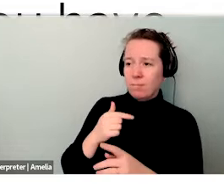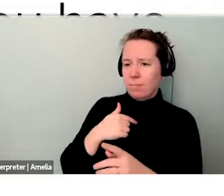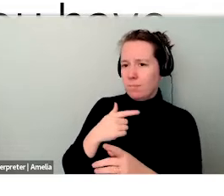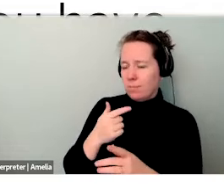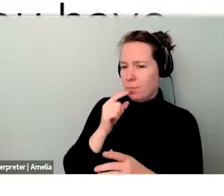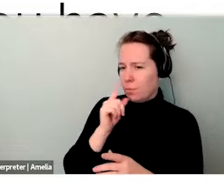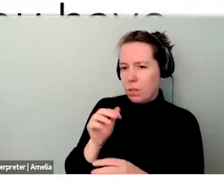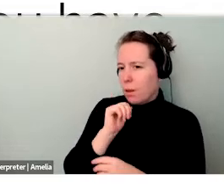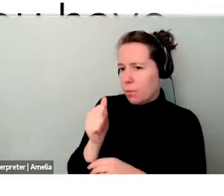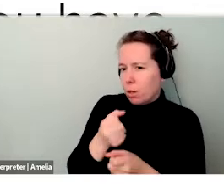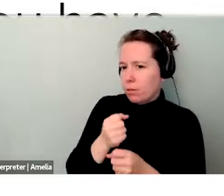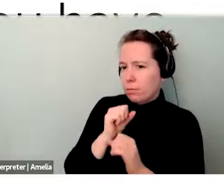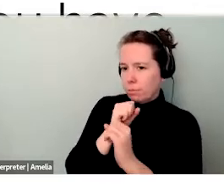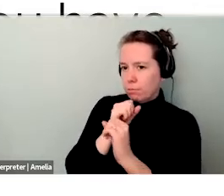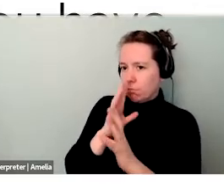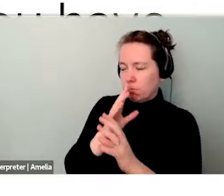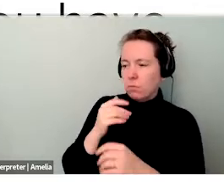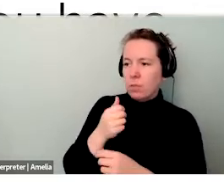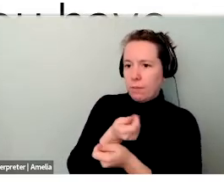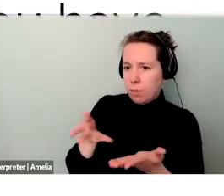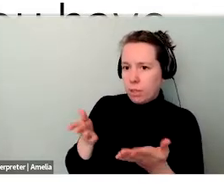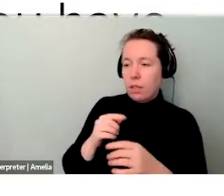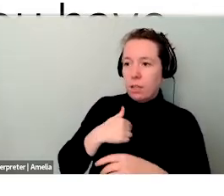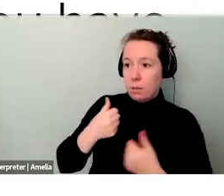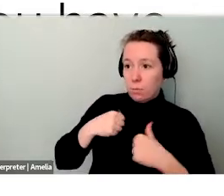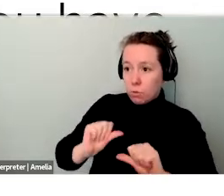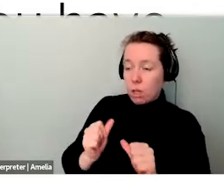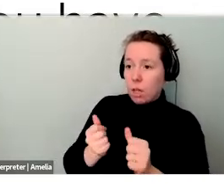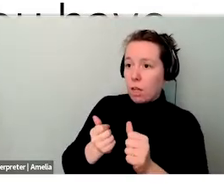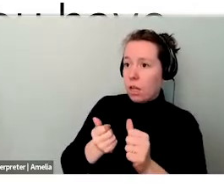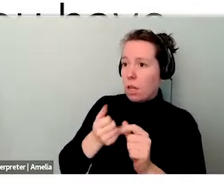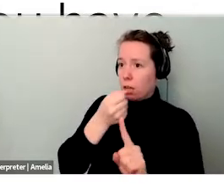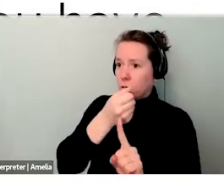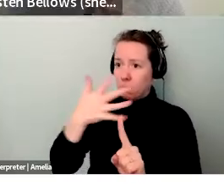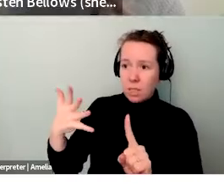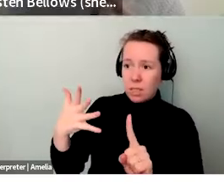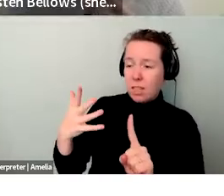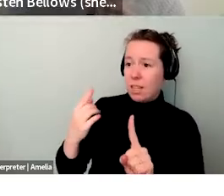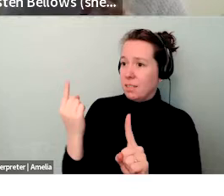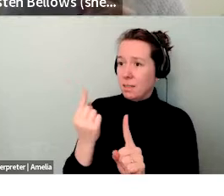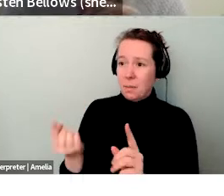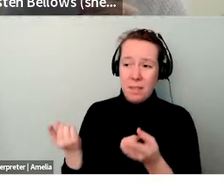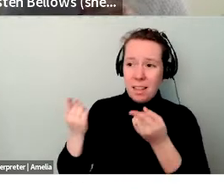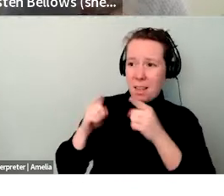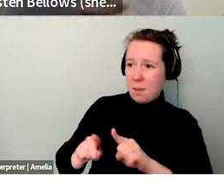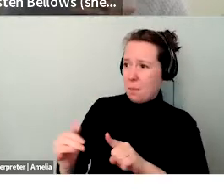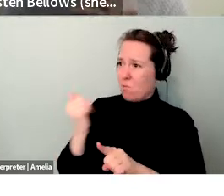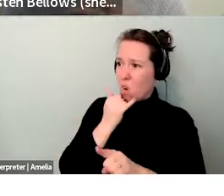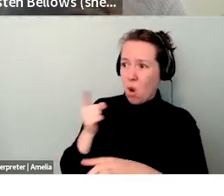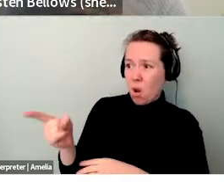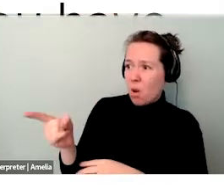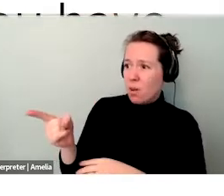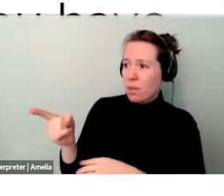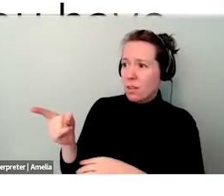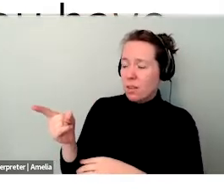to find a way to talk about something that I know was wrong when it comes to not being able